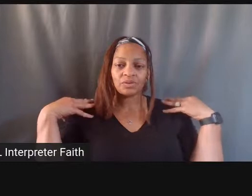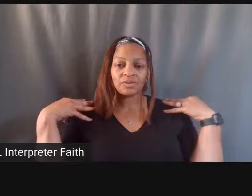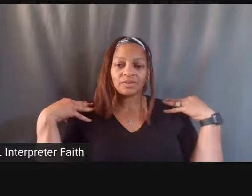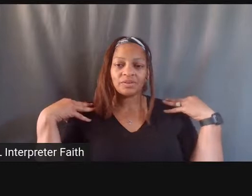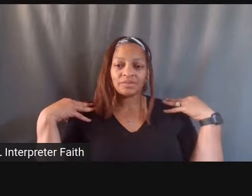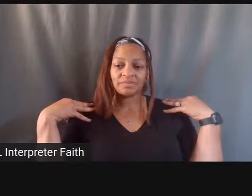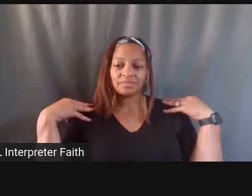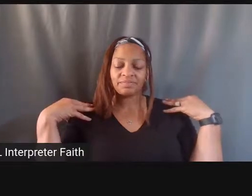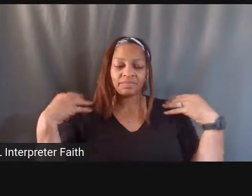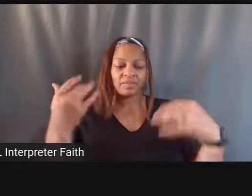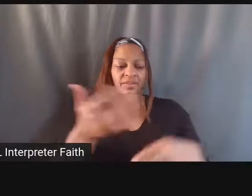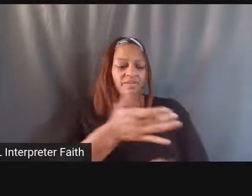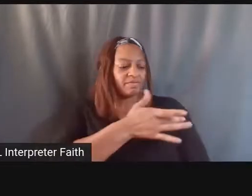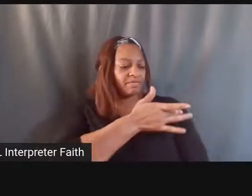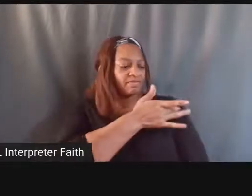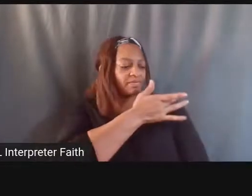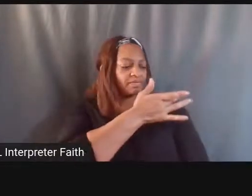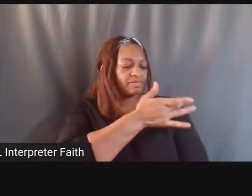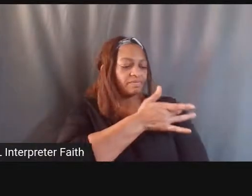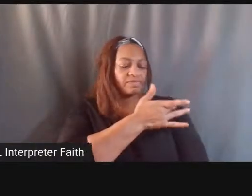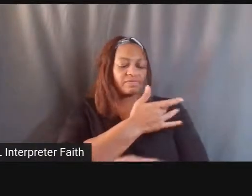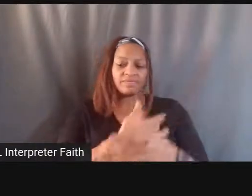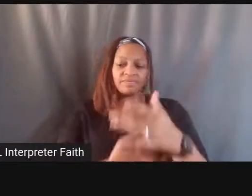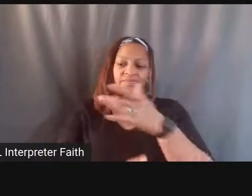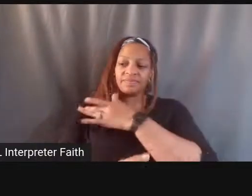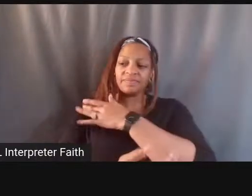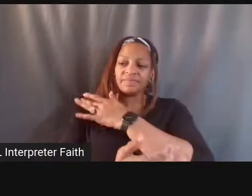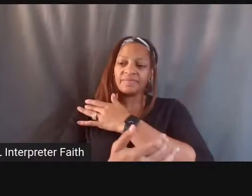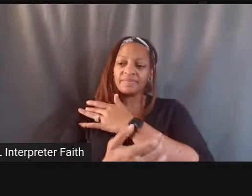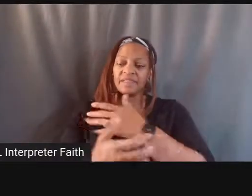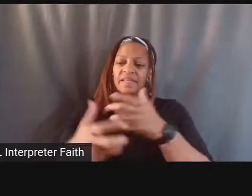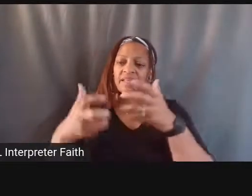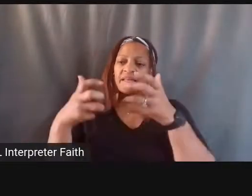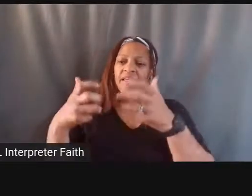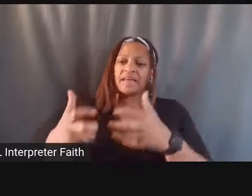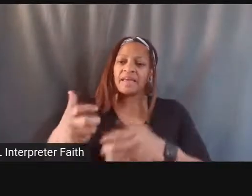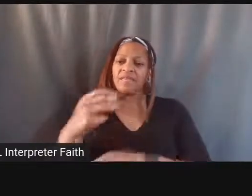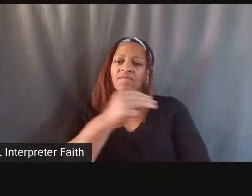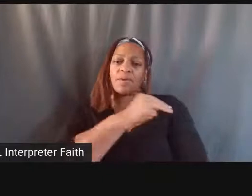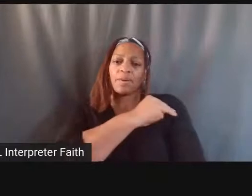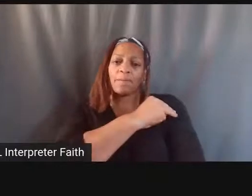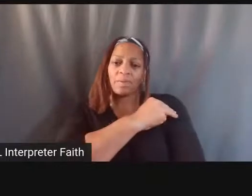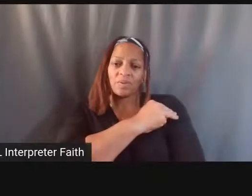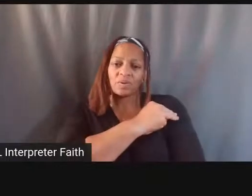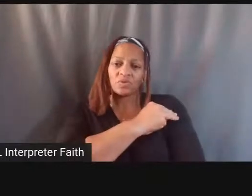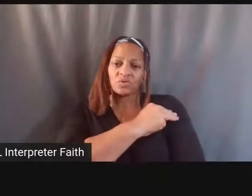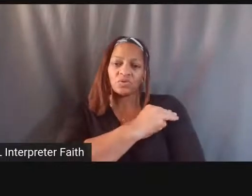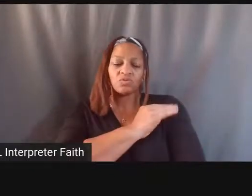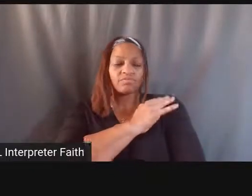The large, heavy muscles of your shoulders and your shoulder blades.